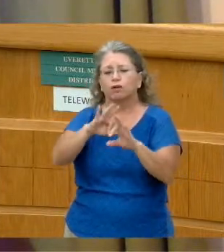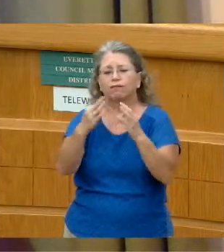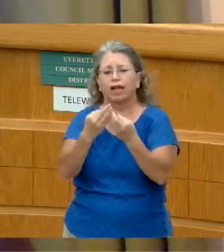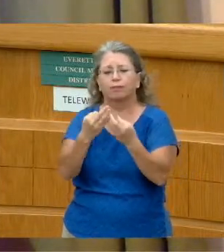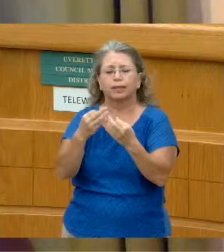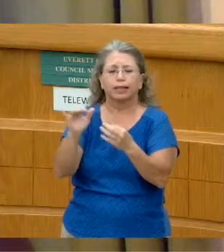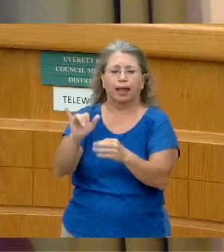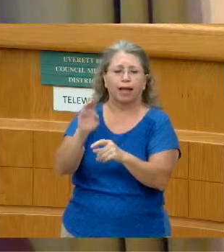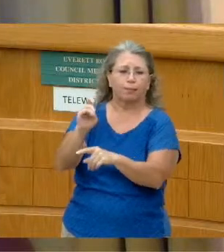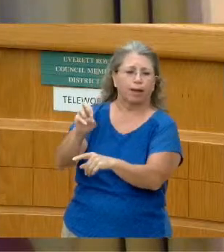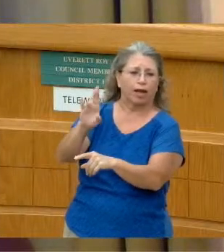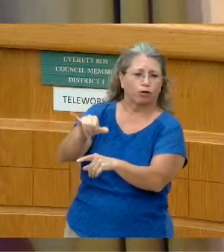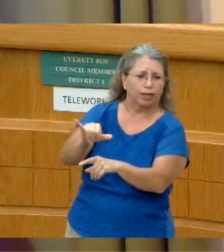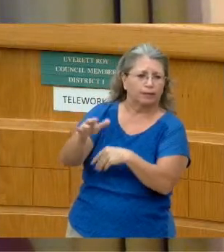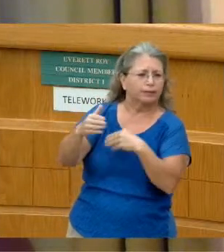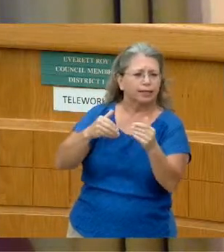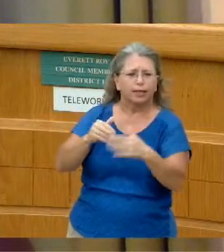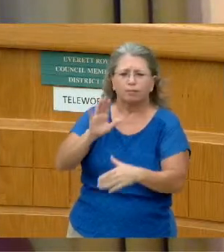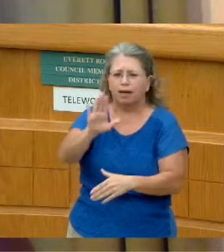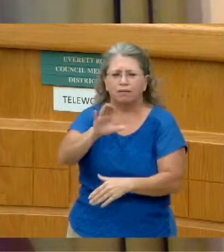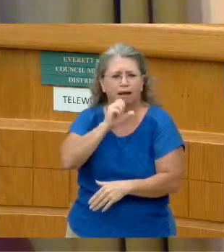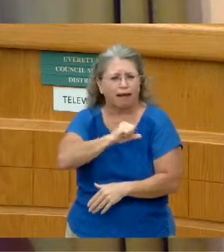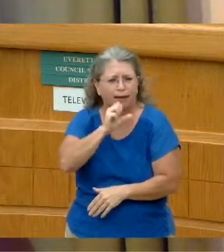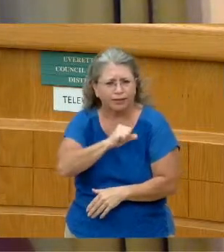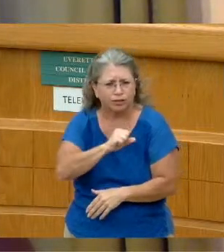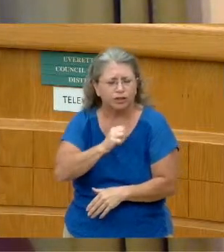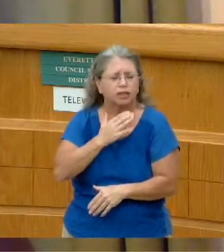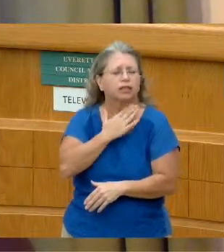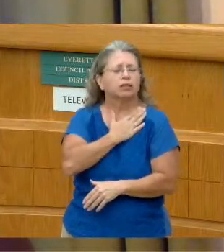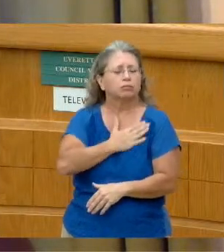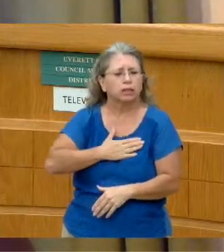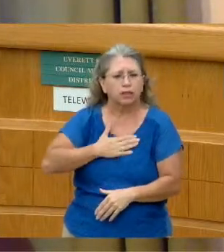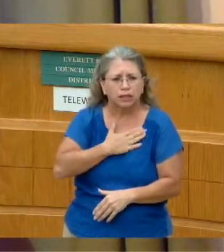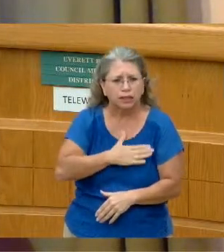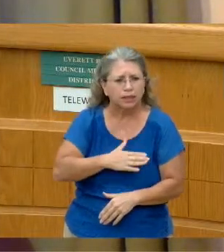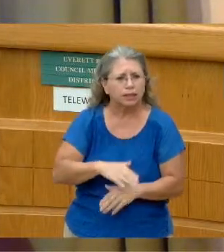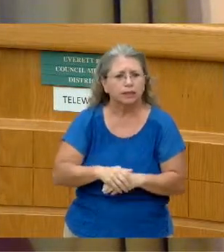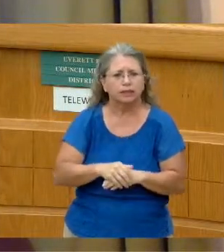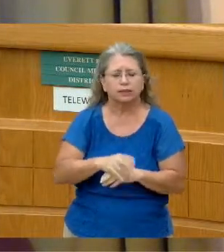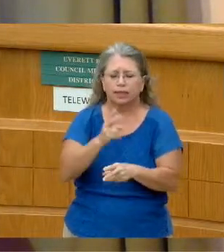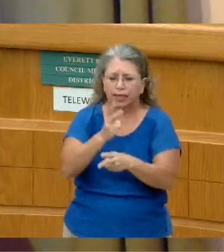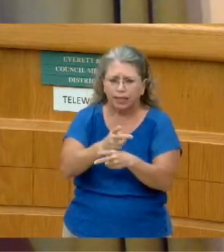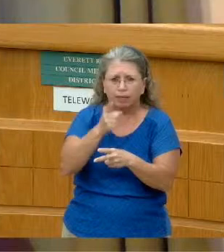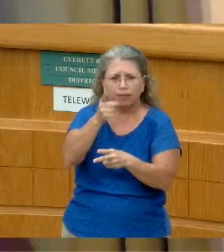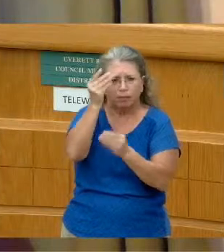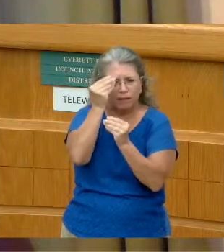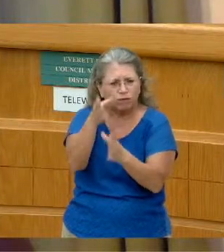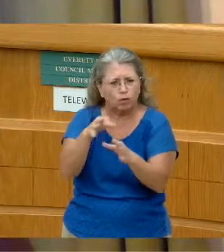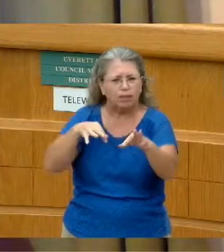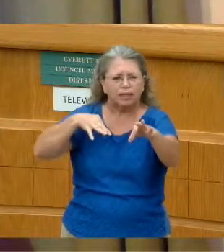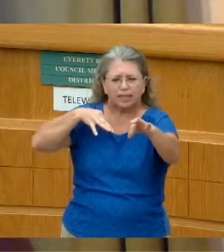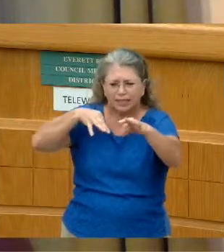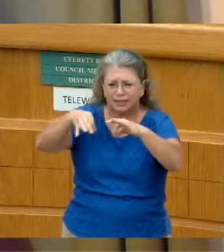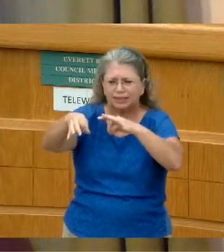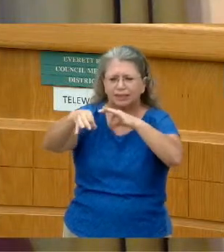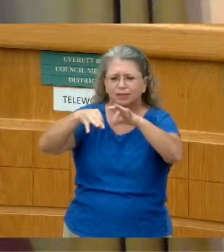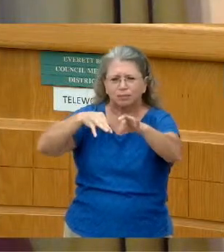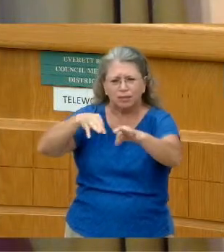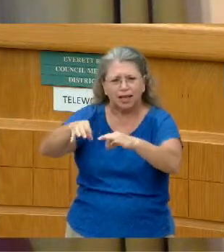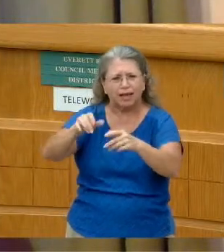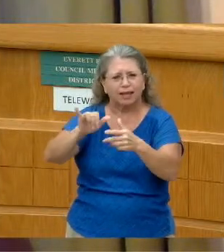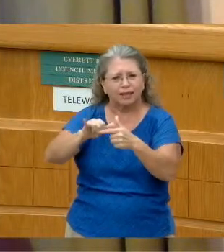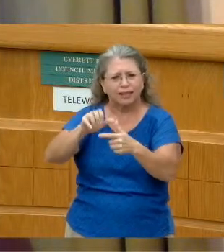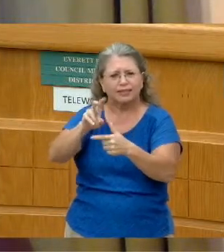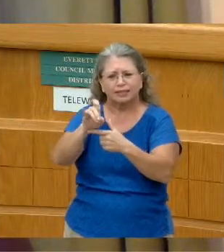don't allow them to be part of the uninformed super spreaders. Explain to them how this virus is easily spread